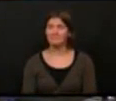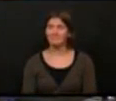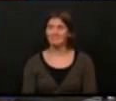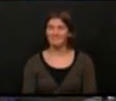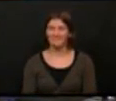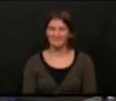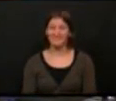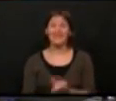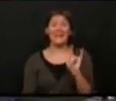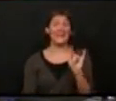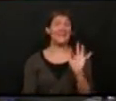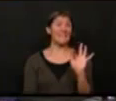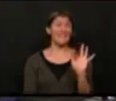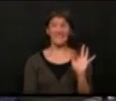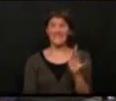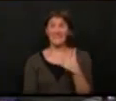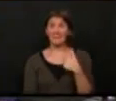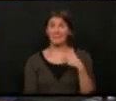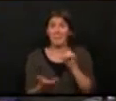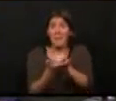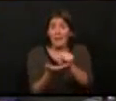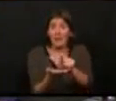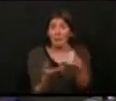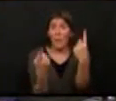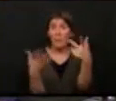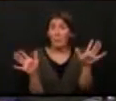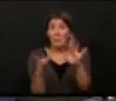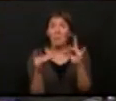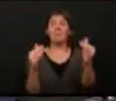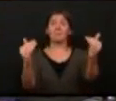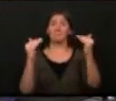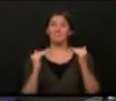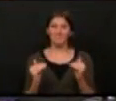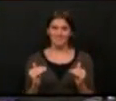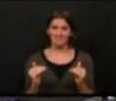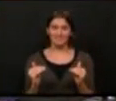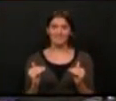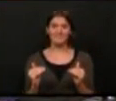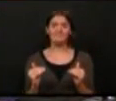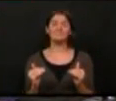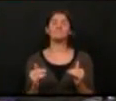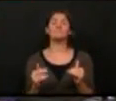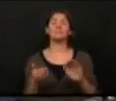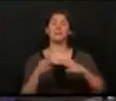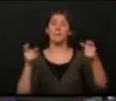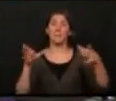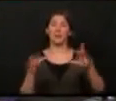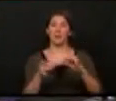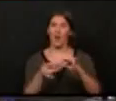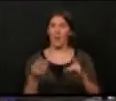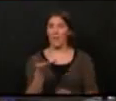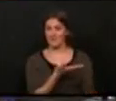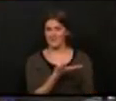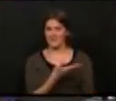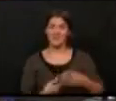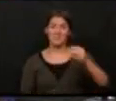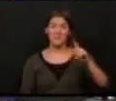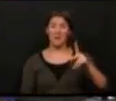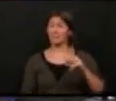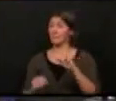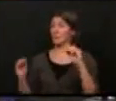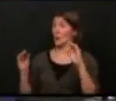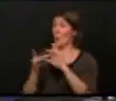Other than that, I've got no chair's remarks at this point. The next item on the agenda is the town manager's comments. No comment